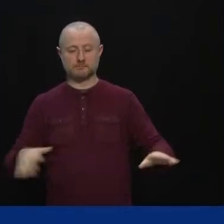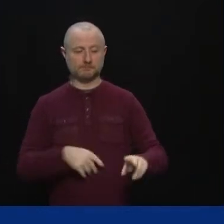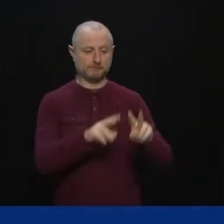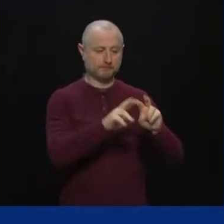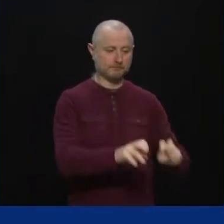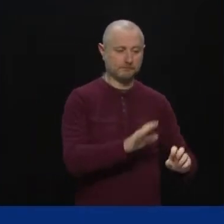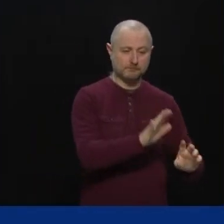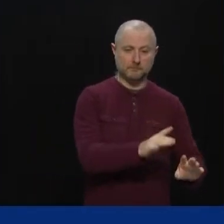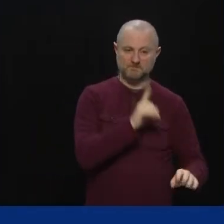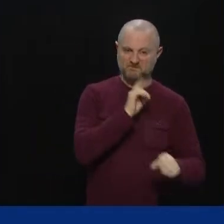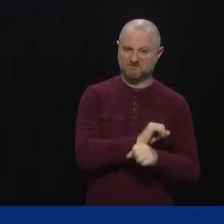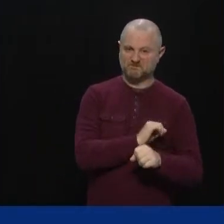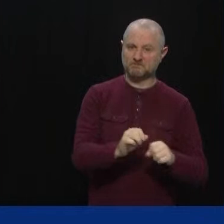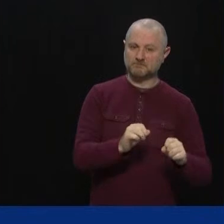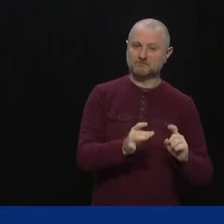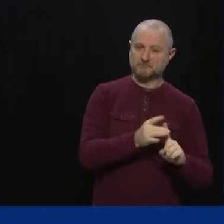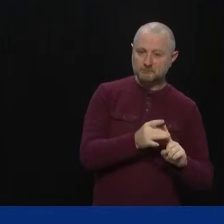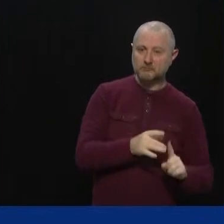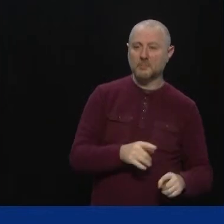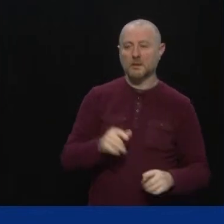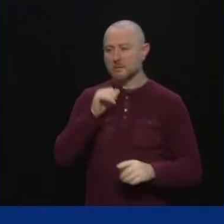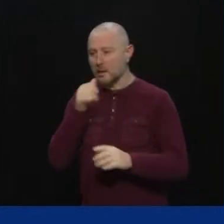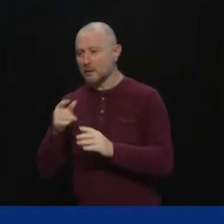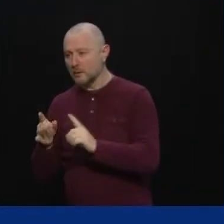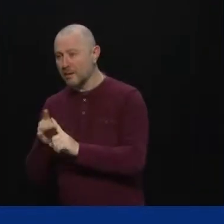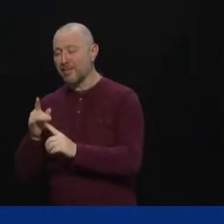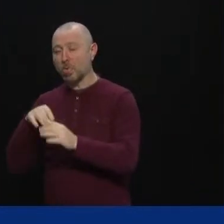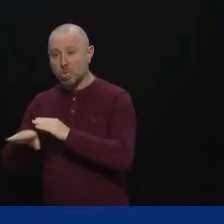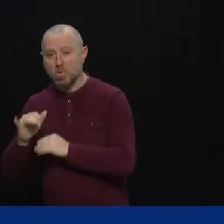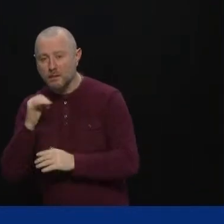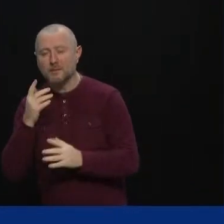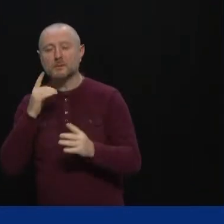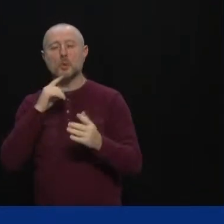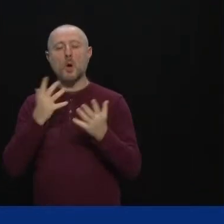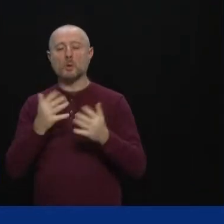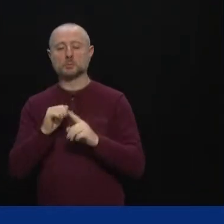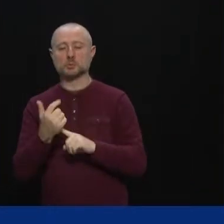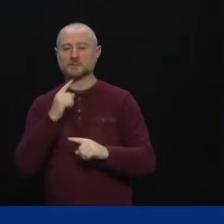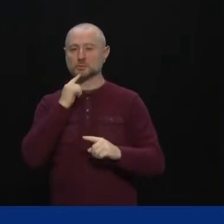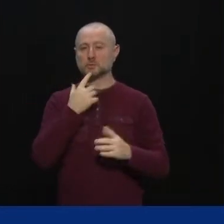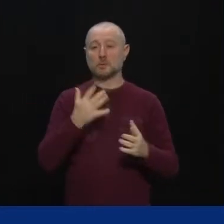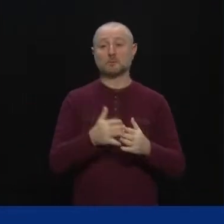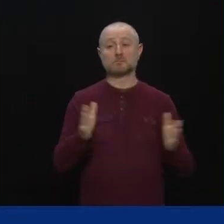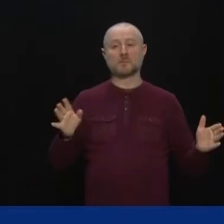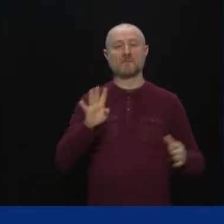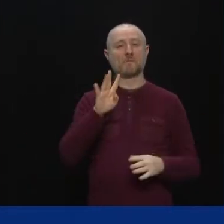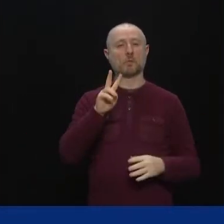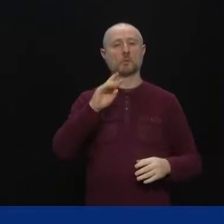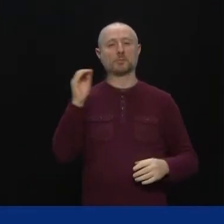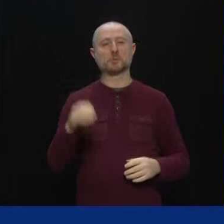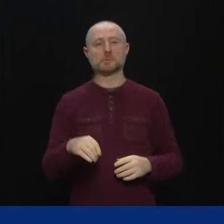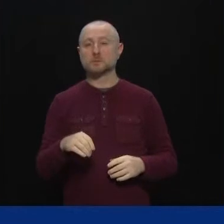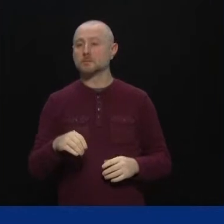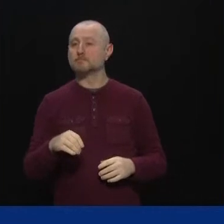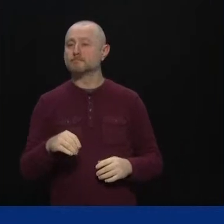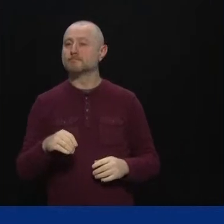of the situation. So basically statewide, it's about 42%. Right now it's 43, it's about 42% statewide when